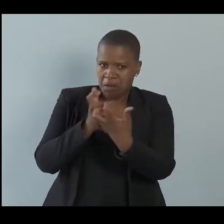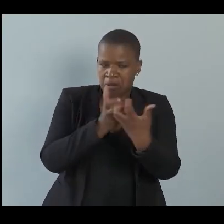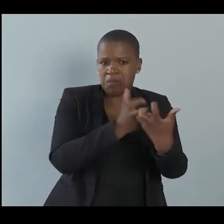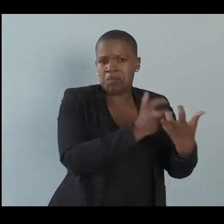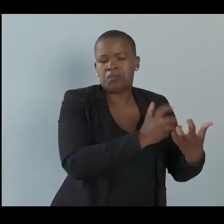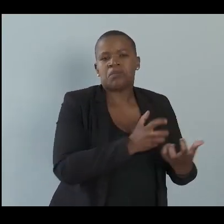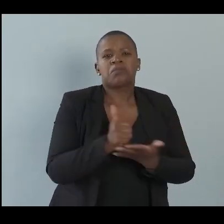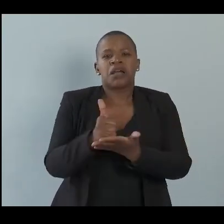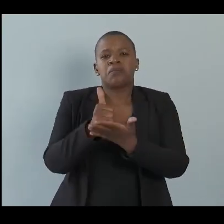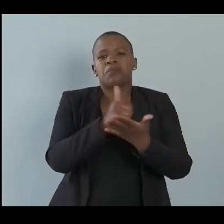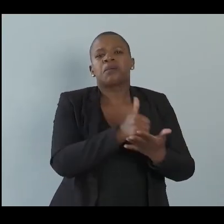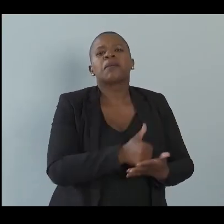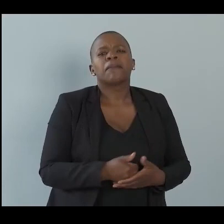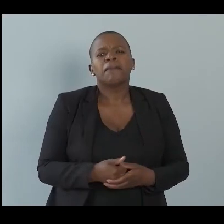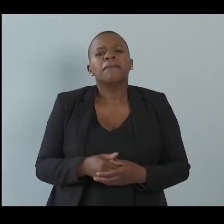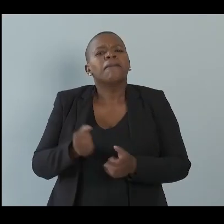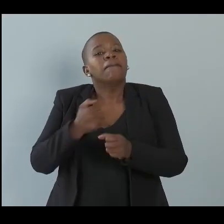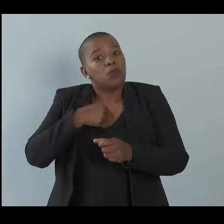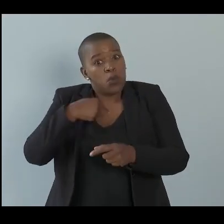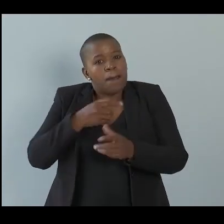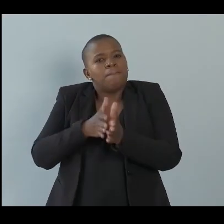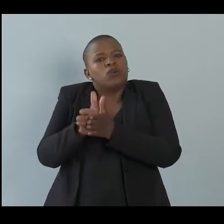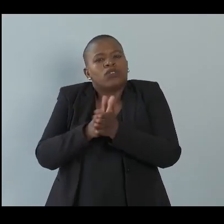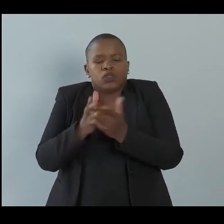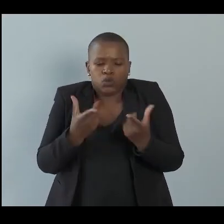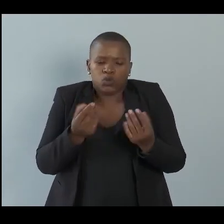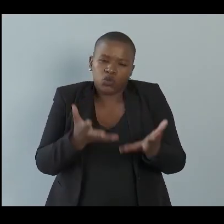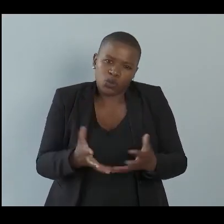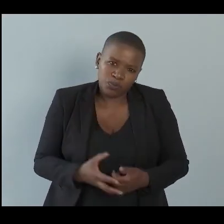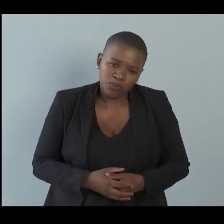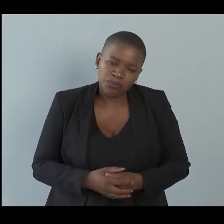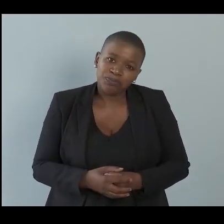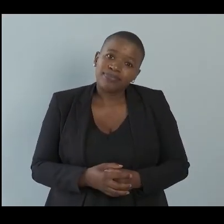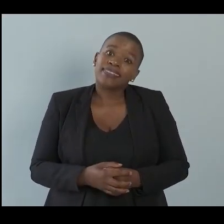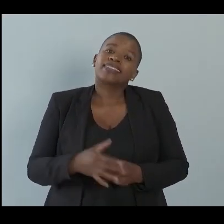ready to do that on the 1st of March 2024. I know I said that was my final question, but